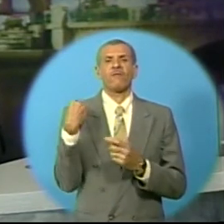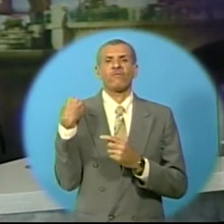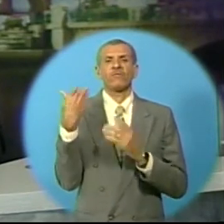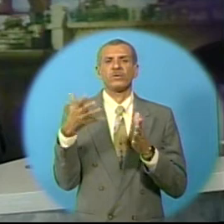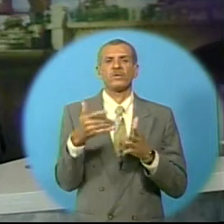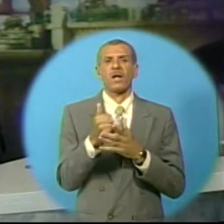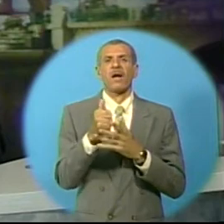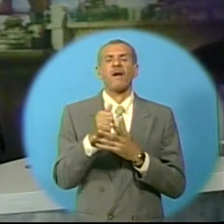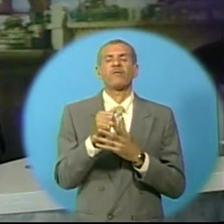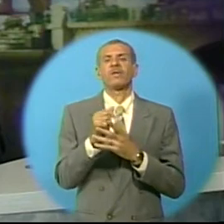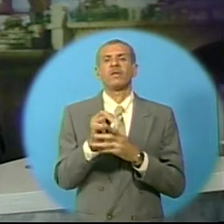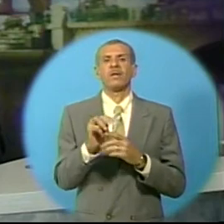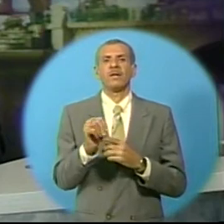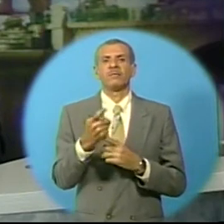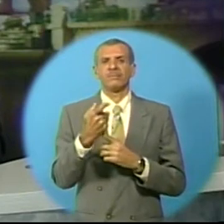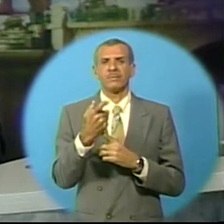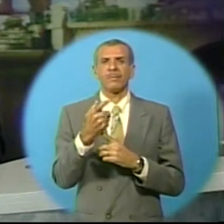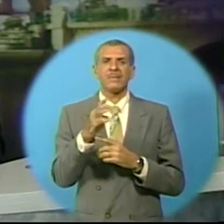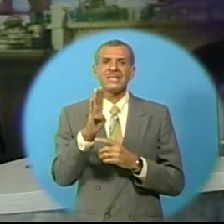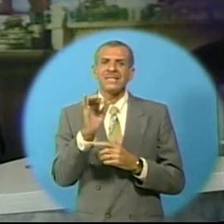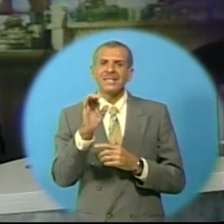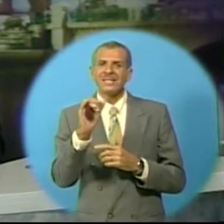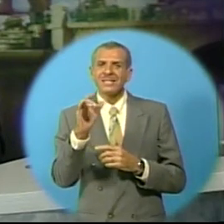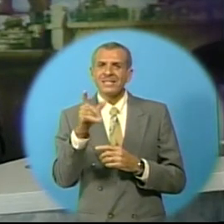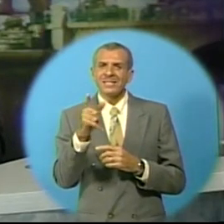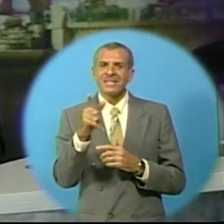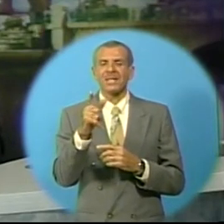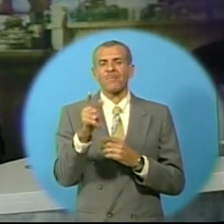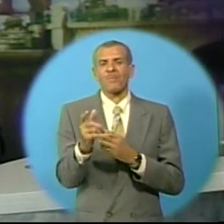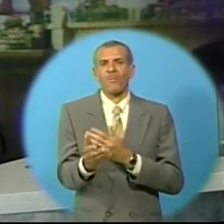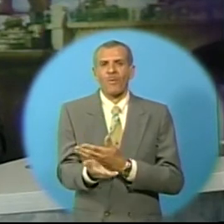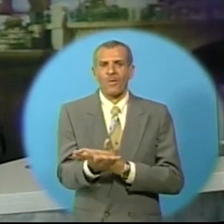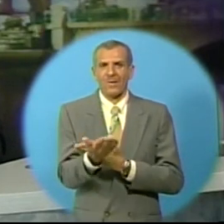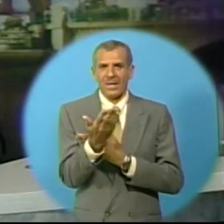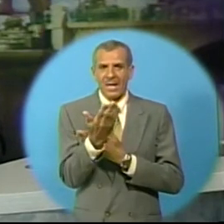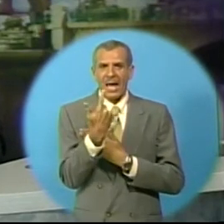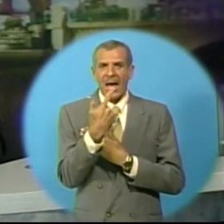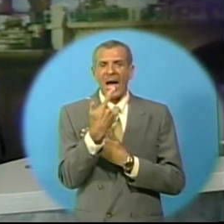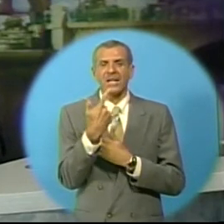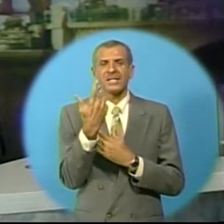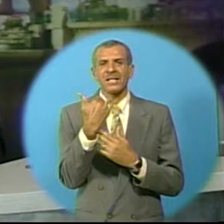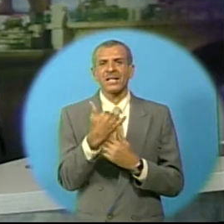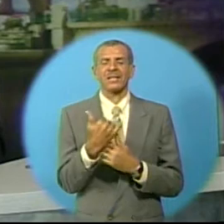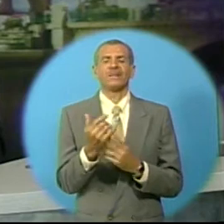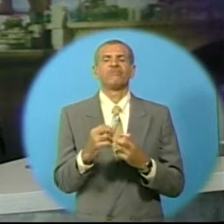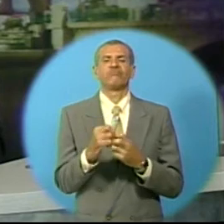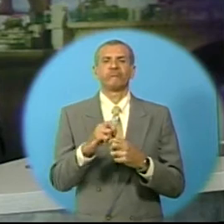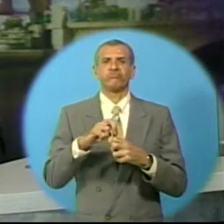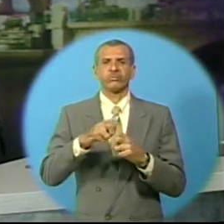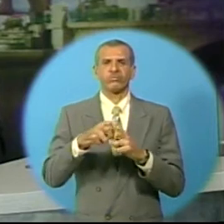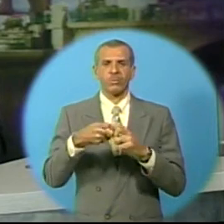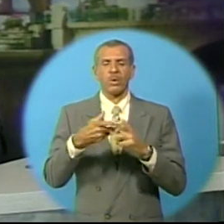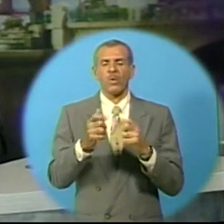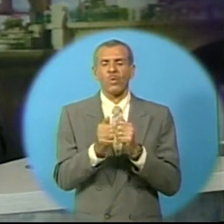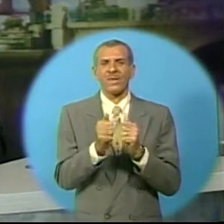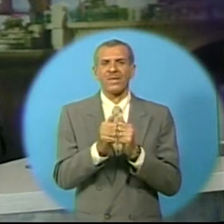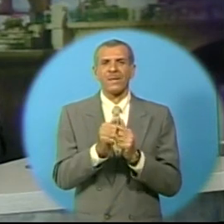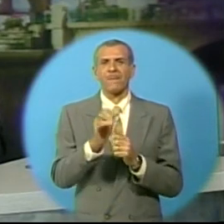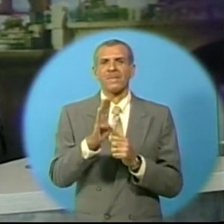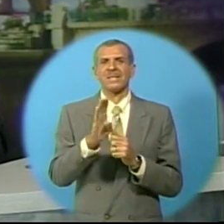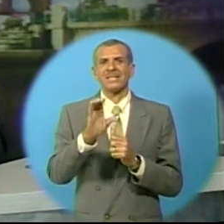members at the Barbados Community College this morning. It is the latest development as rising tension between the union and the